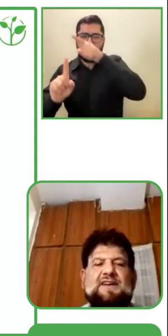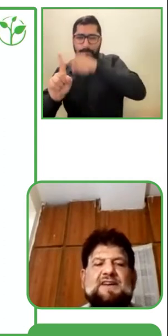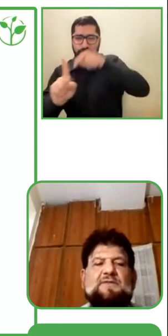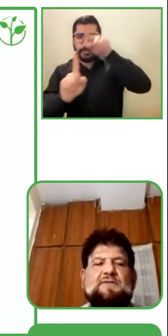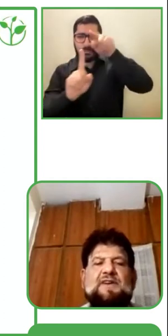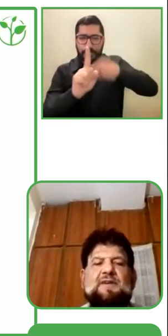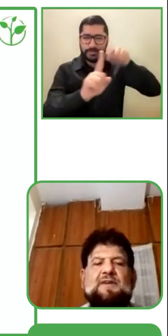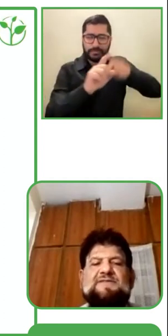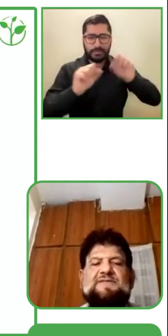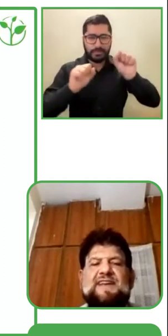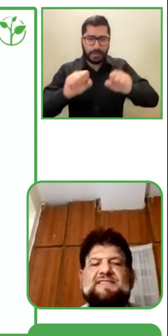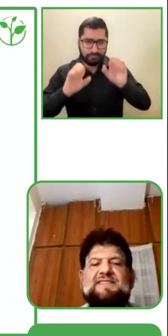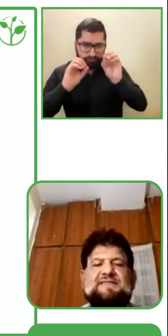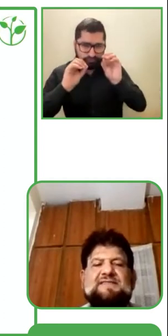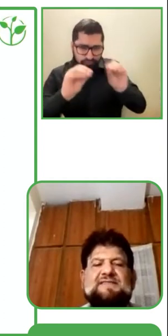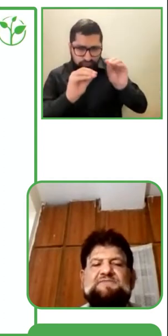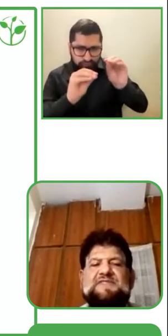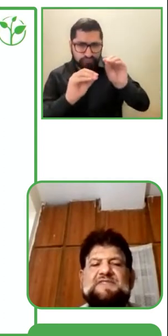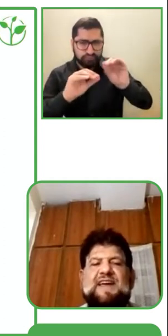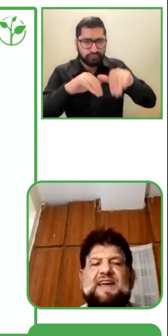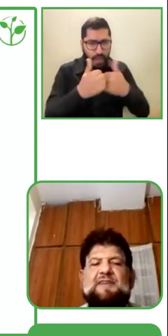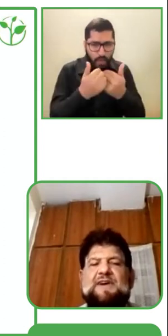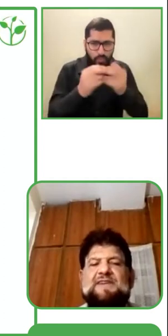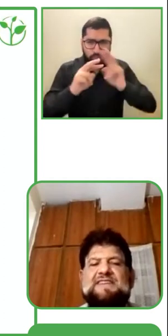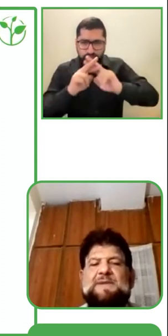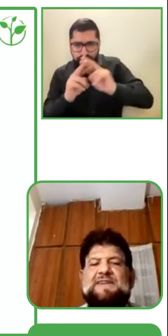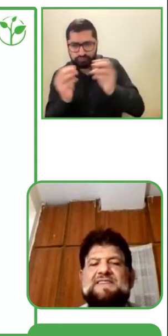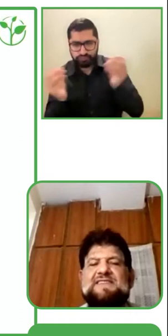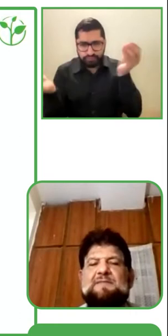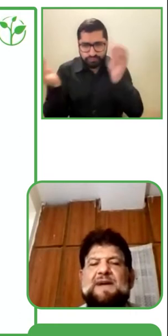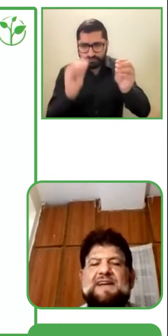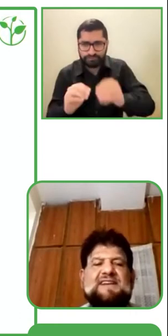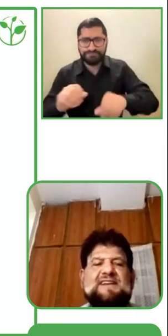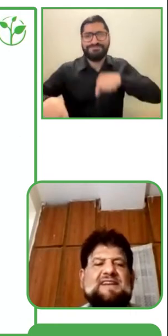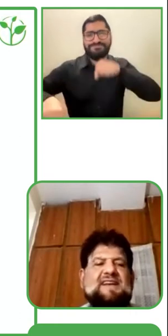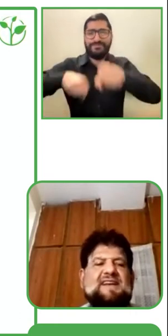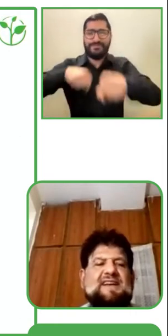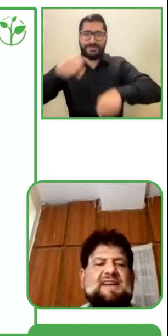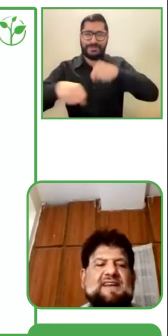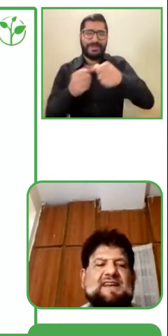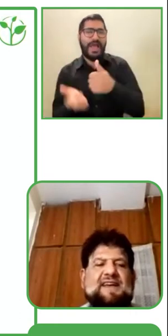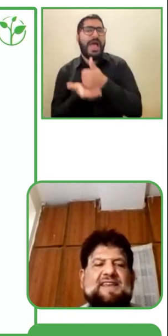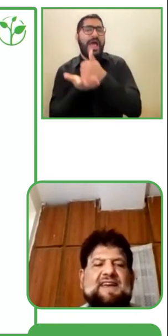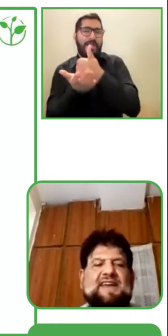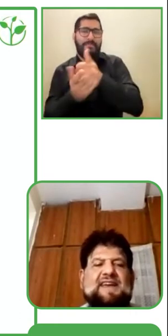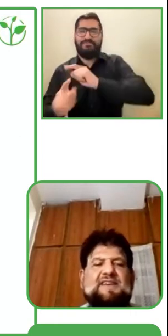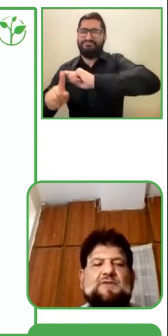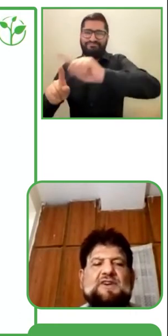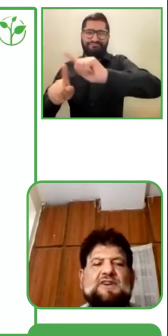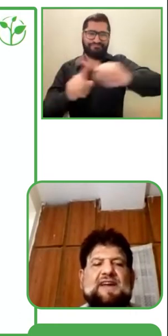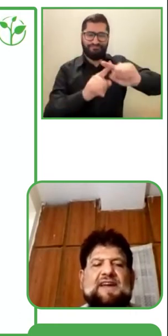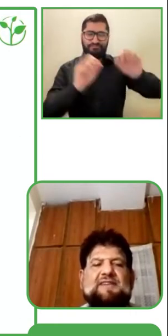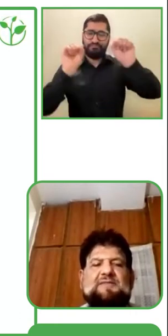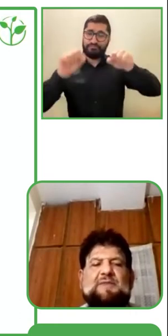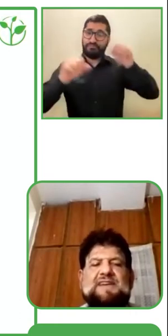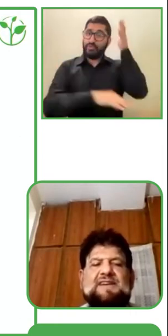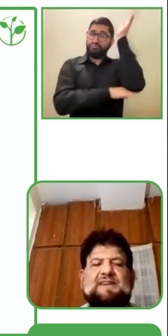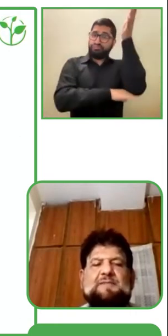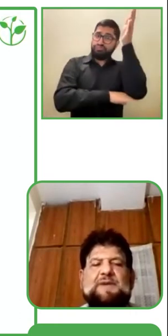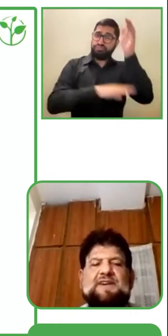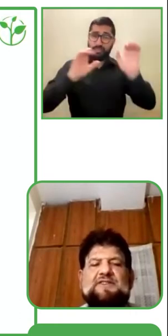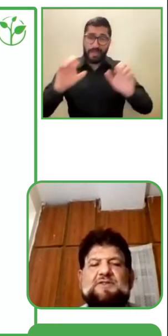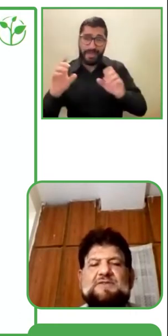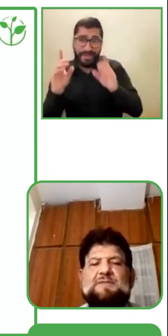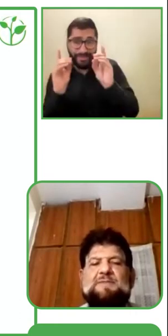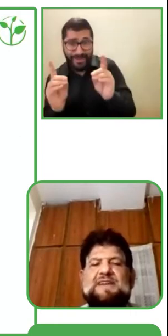training. Following training, participants receive a bicycle. They can then work in